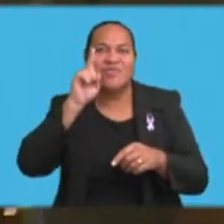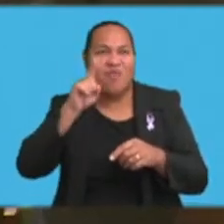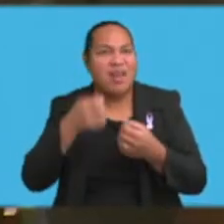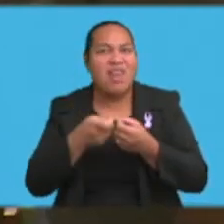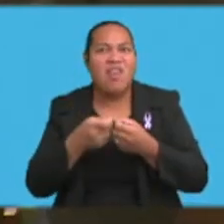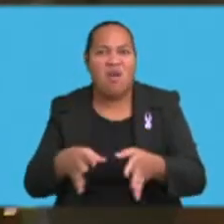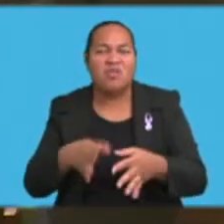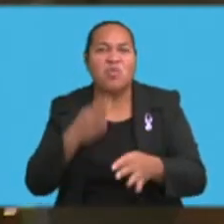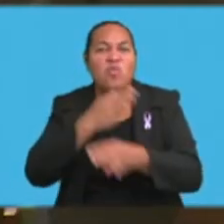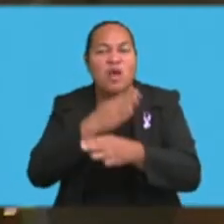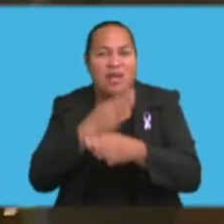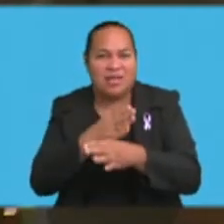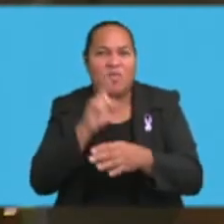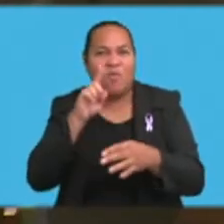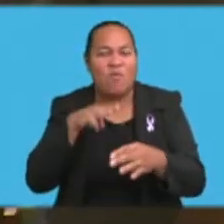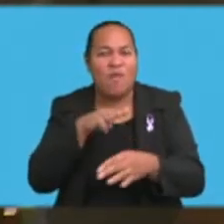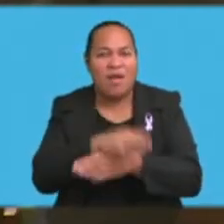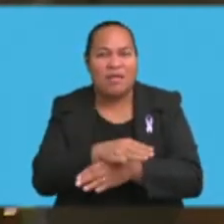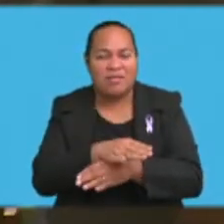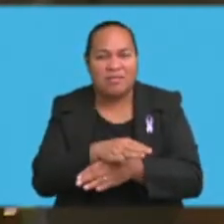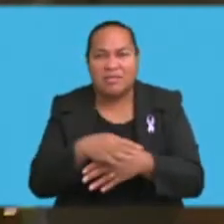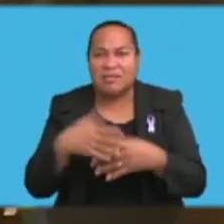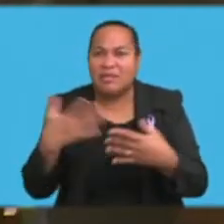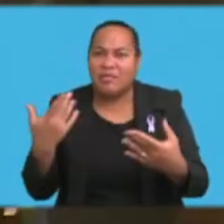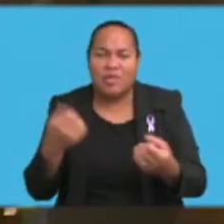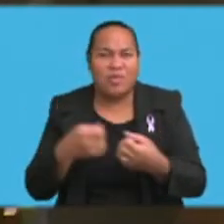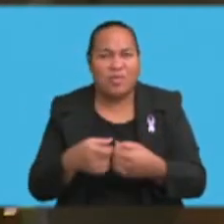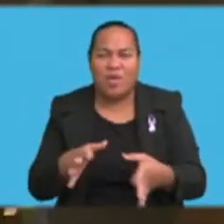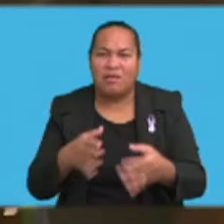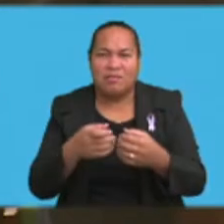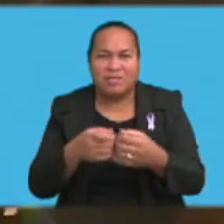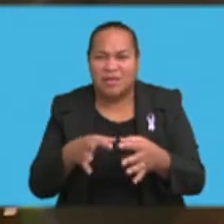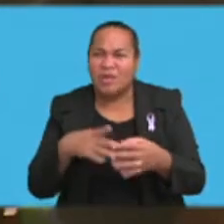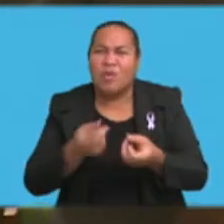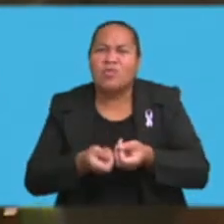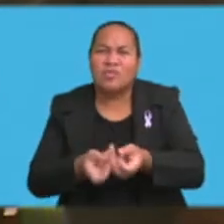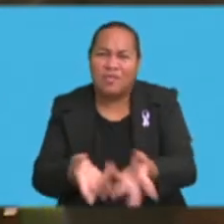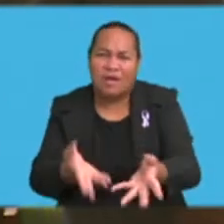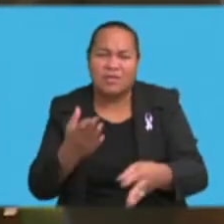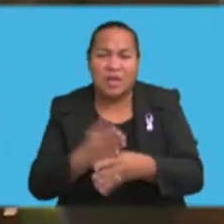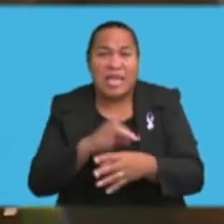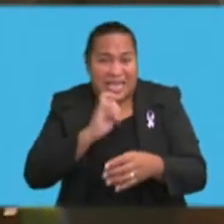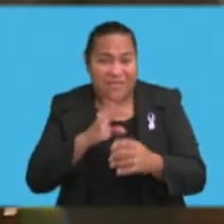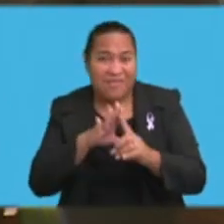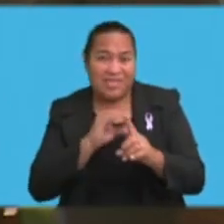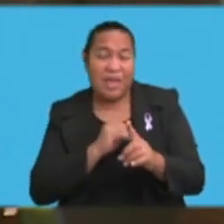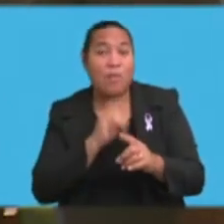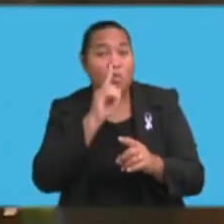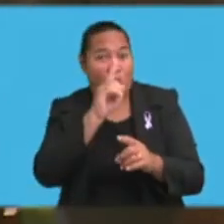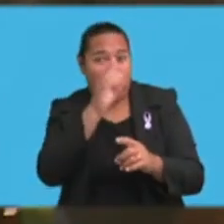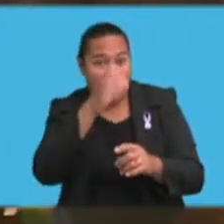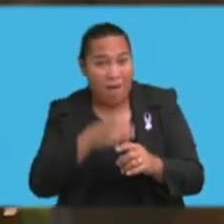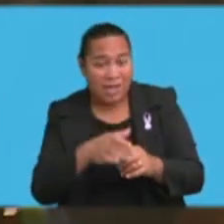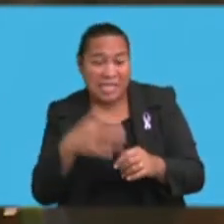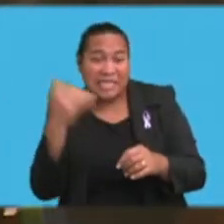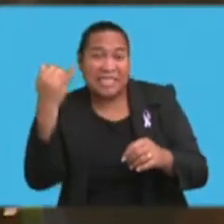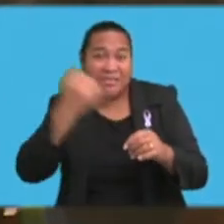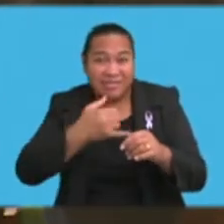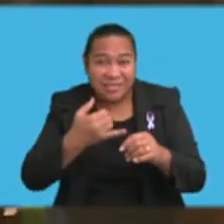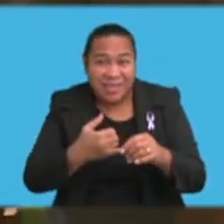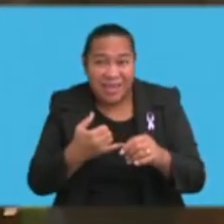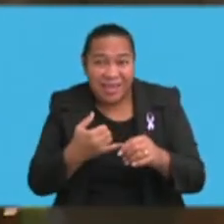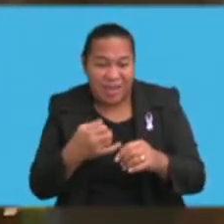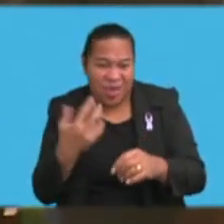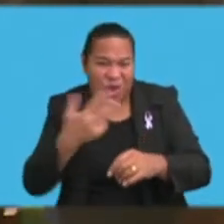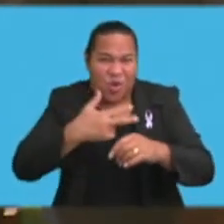or 4,329 days lost working days for 2017. Because when somebody is injured, he cannot work. When